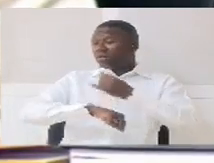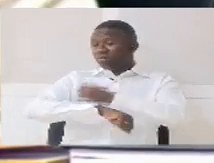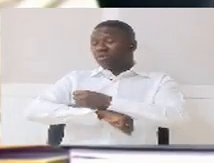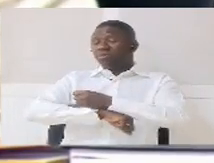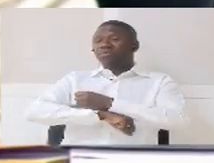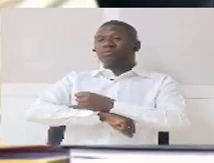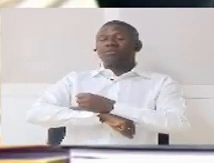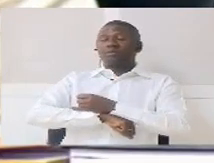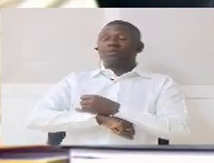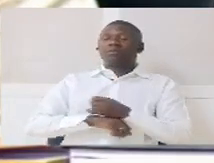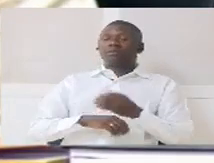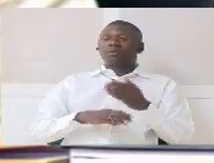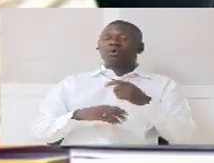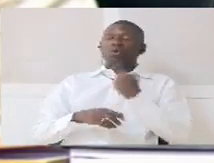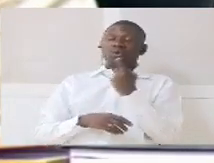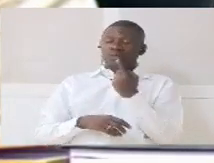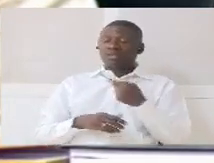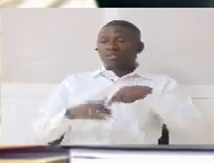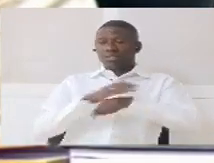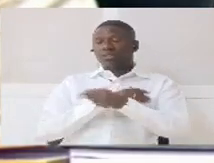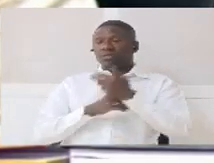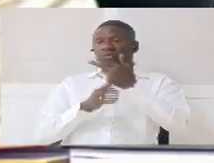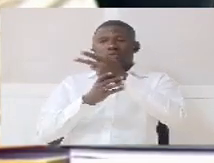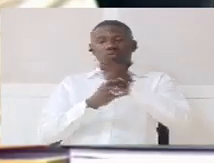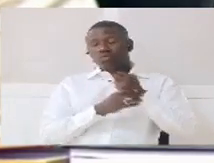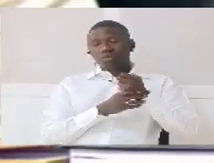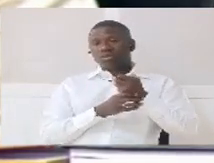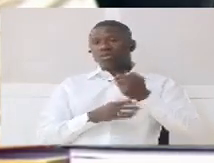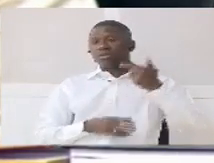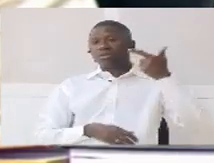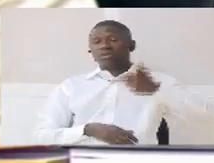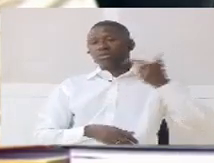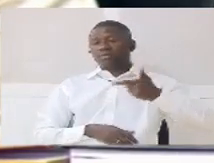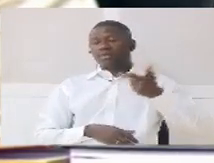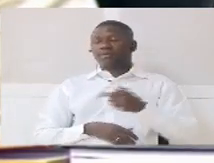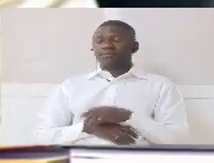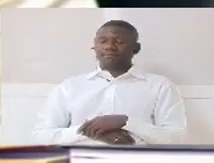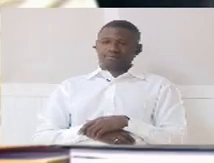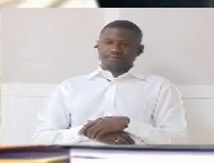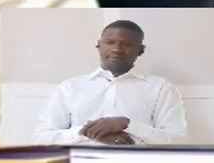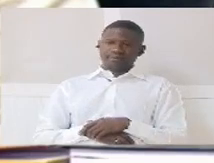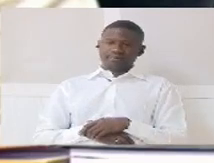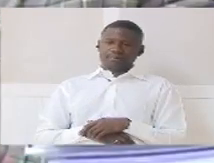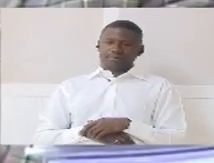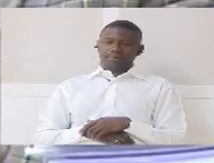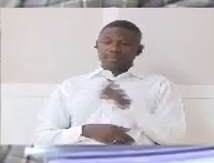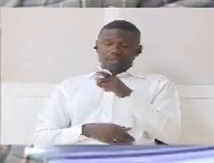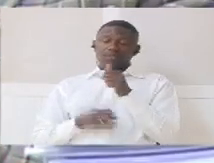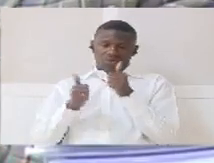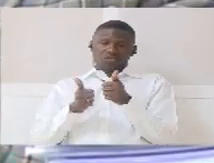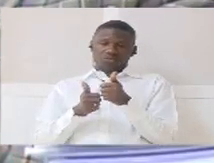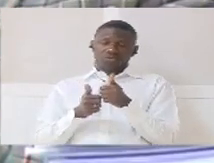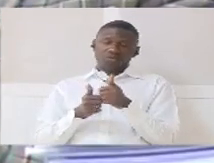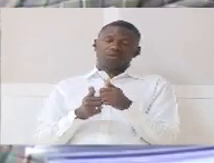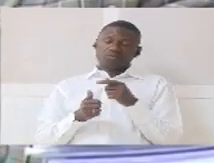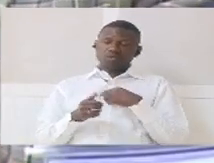2017. All of those improved only in 2017. Okay. That is fair